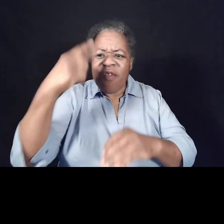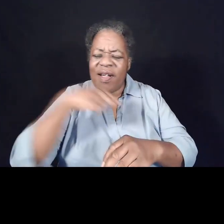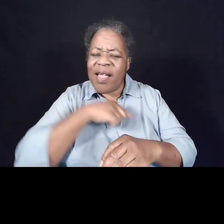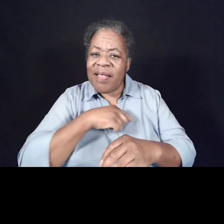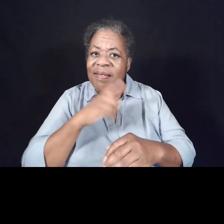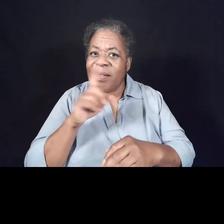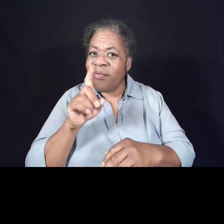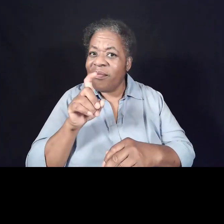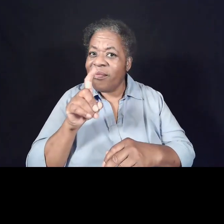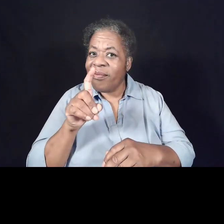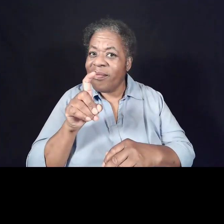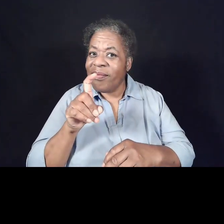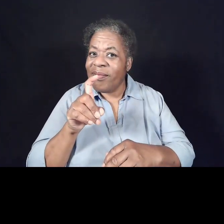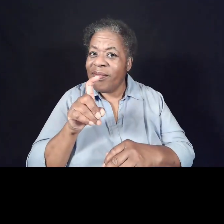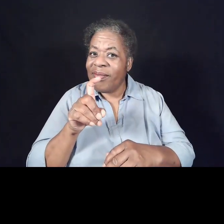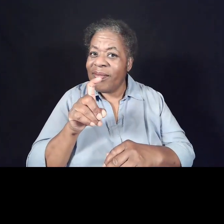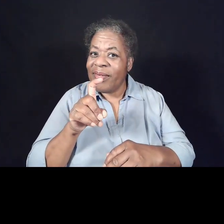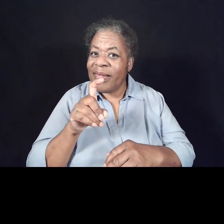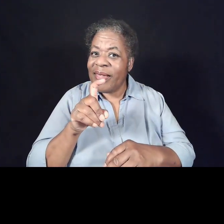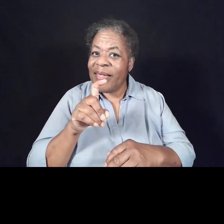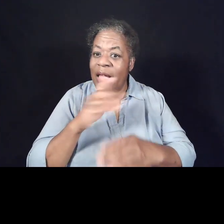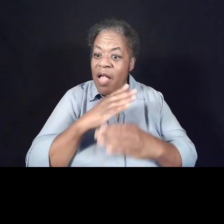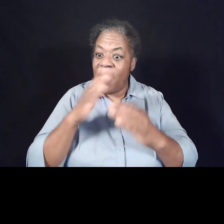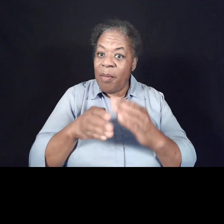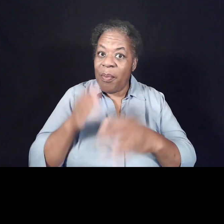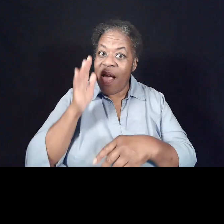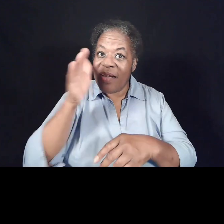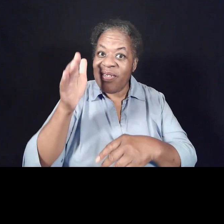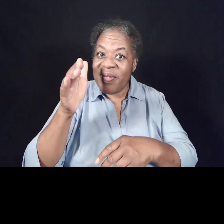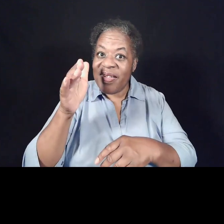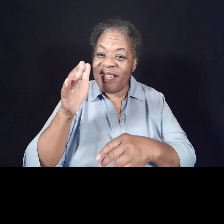And it turns out the prognosis is pretty good.